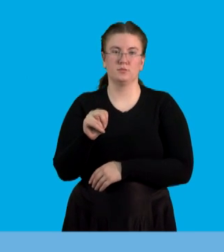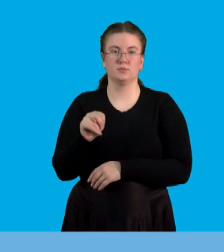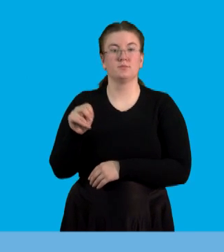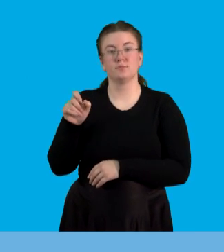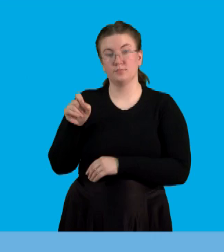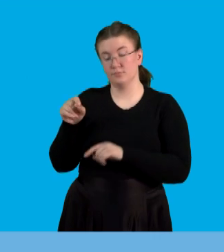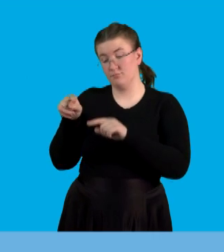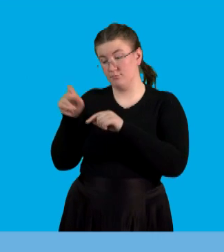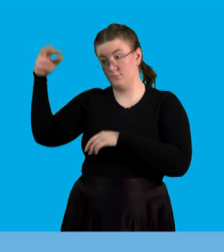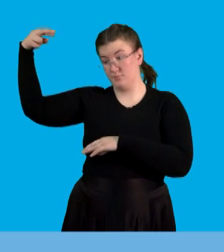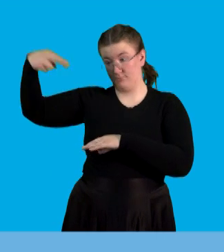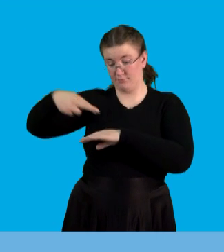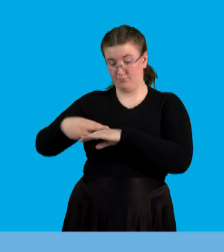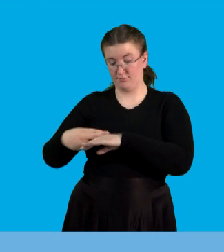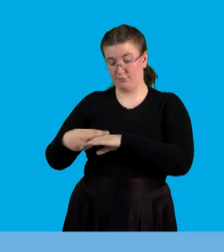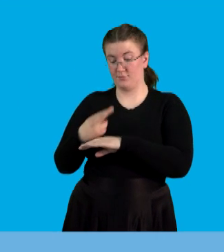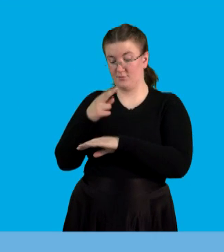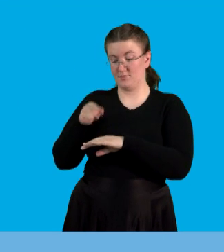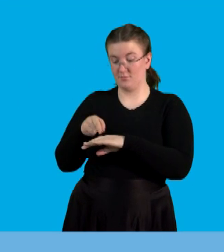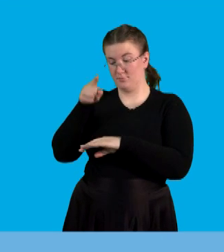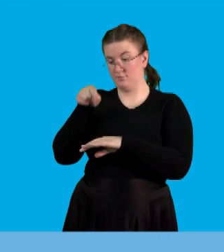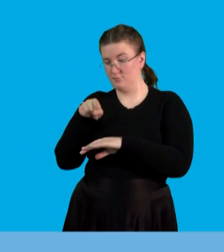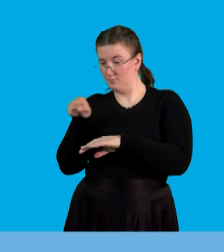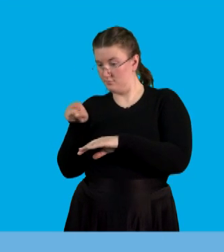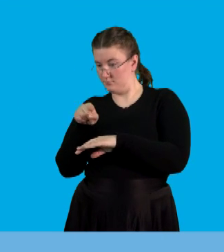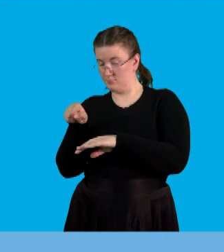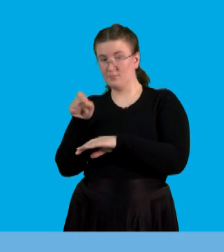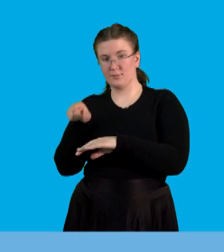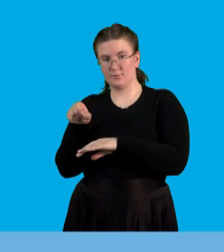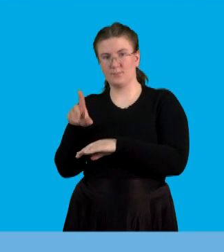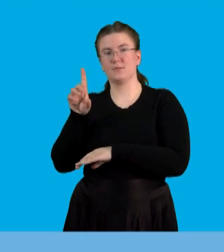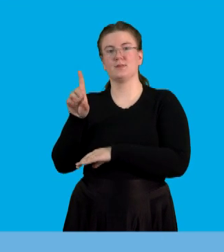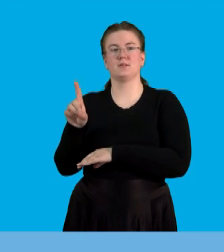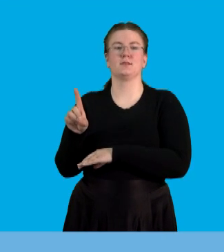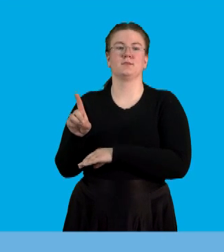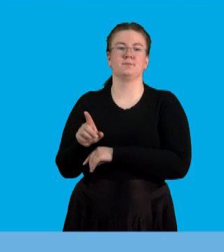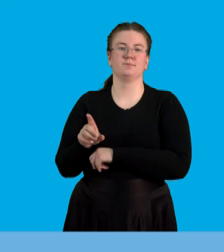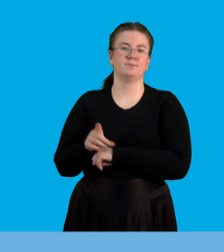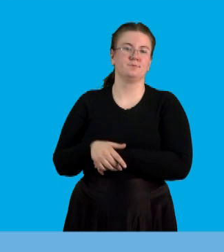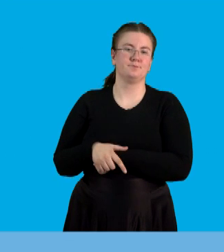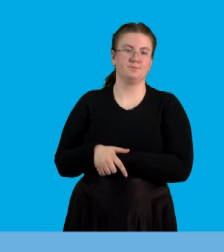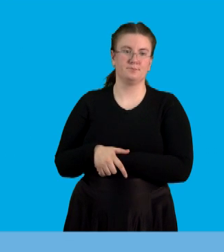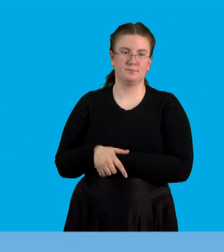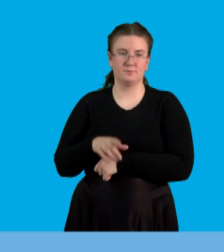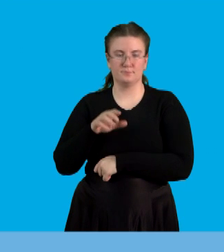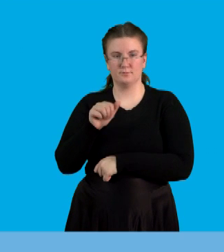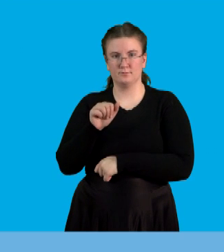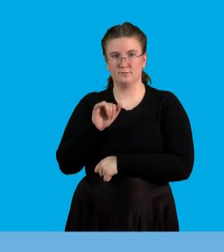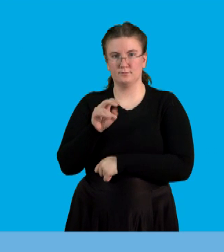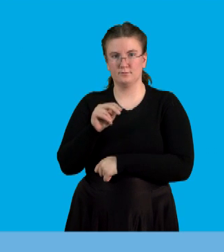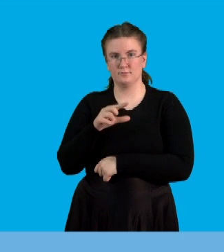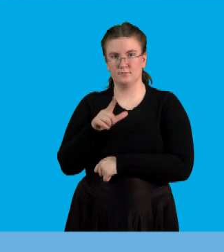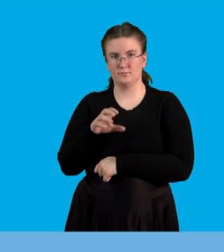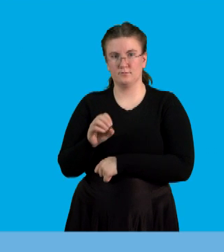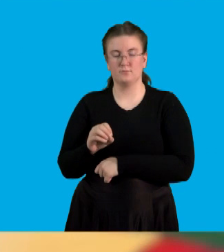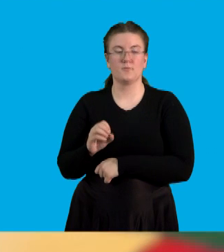is called the angle of incidence. So therefore that is going to be D. Our answer is D. So with